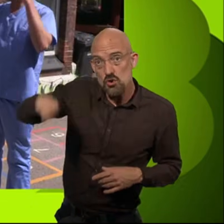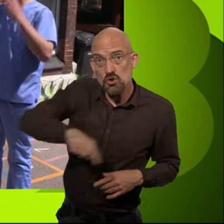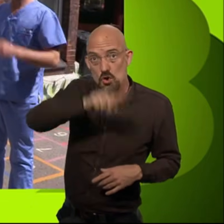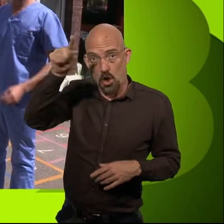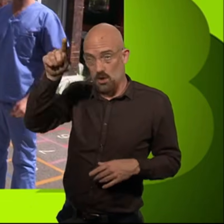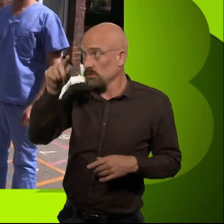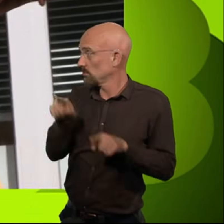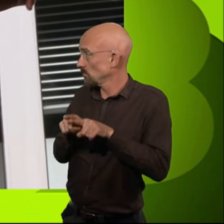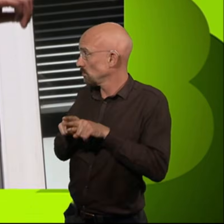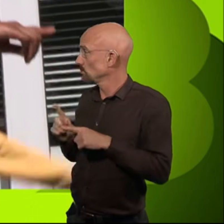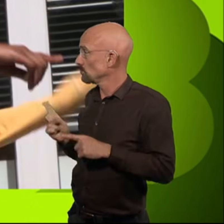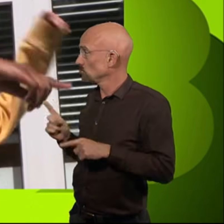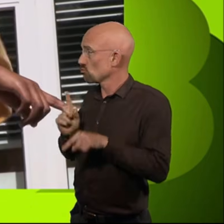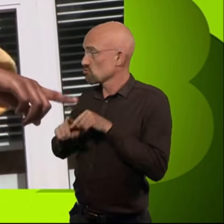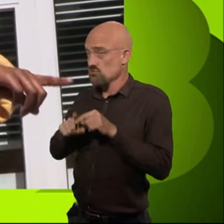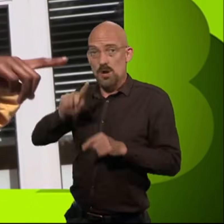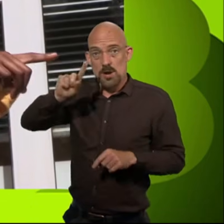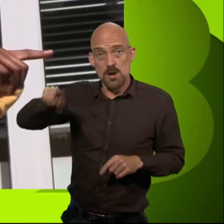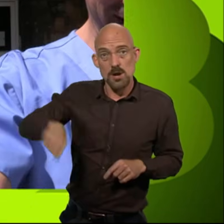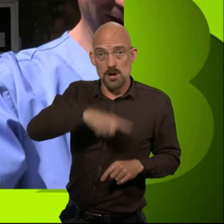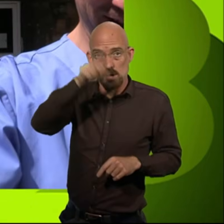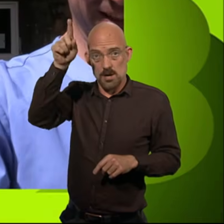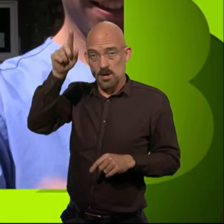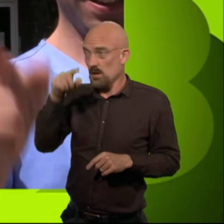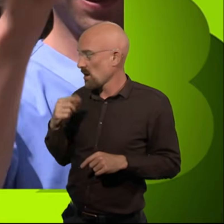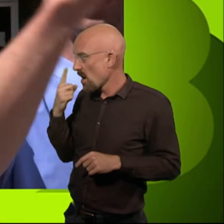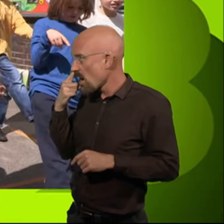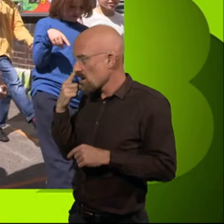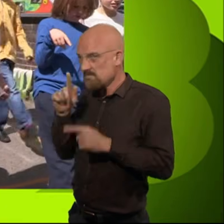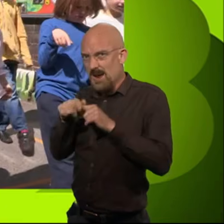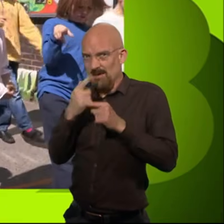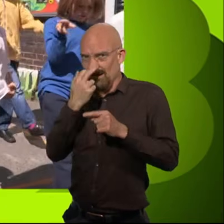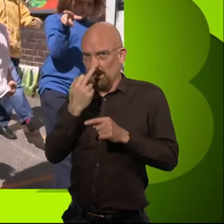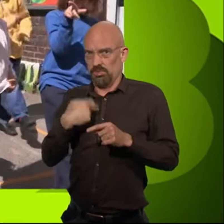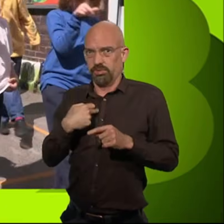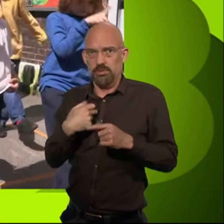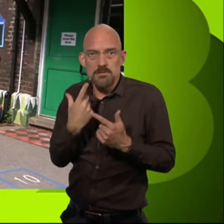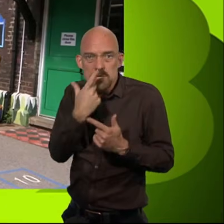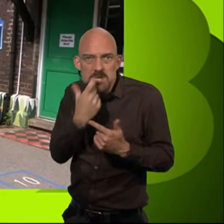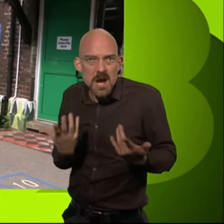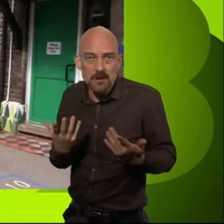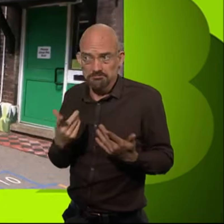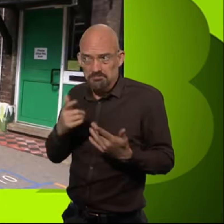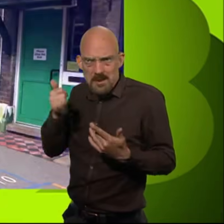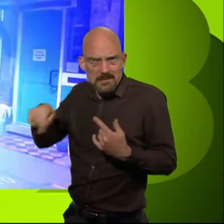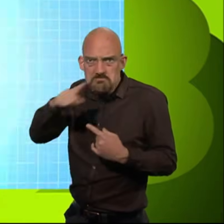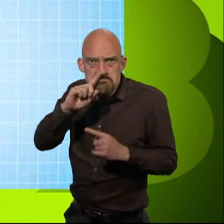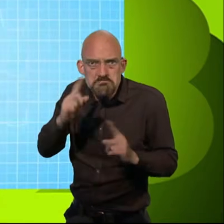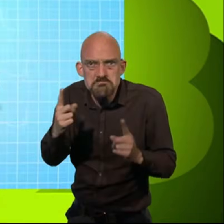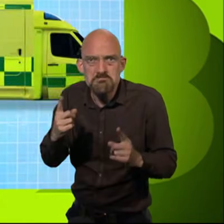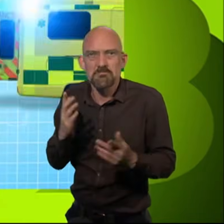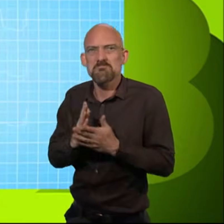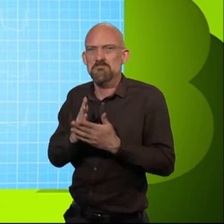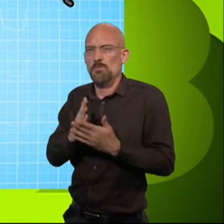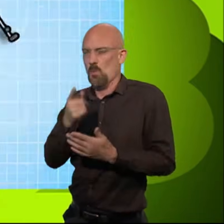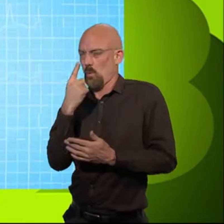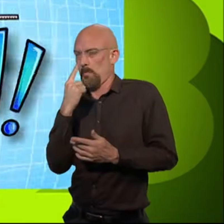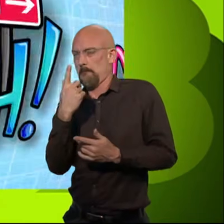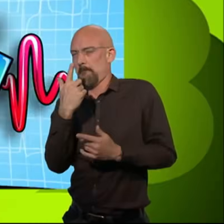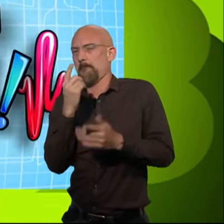with all of your brains. And that's why this lot will never be able to do it. And we bet you can't either.